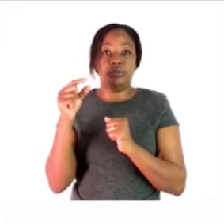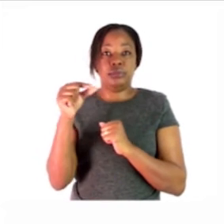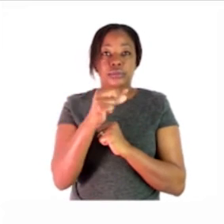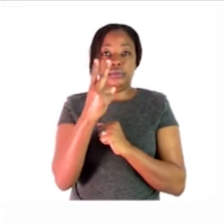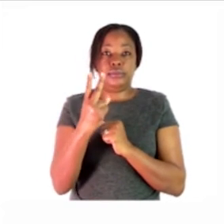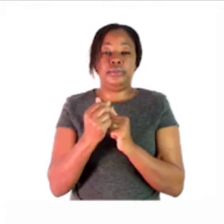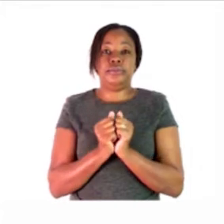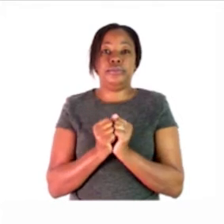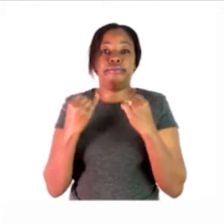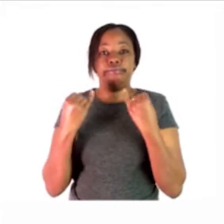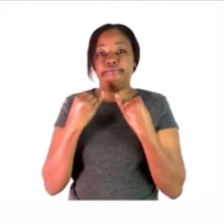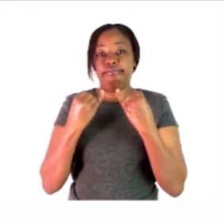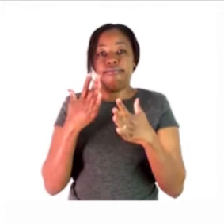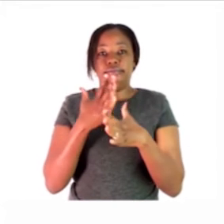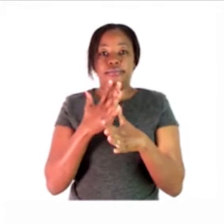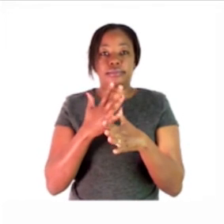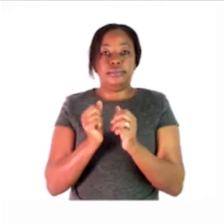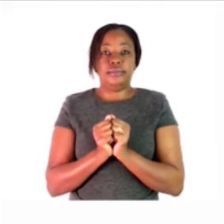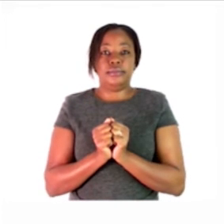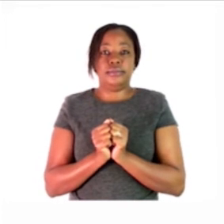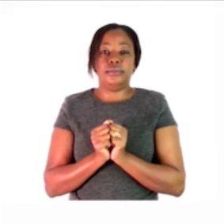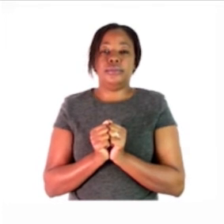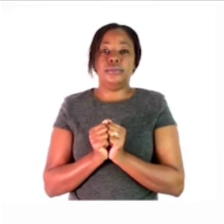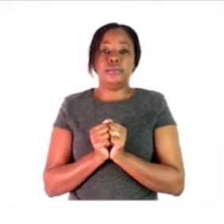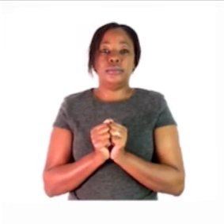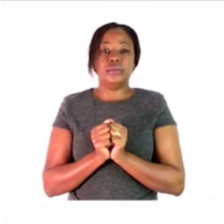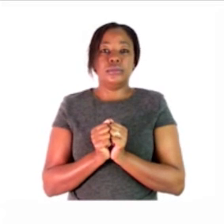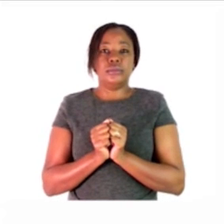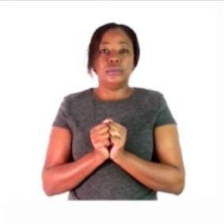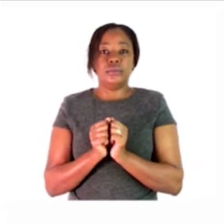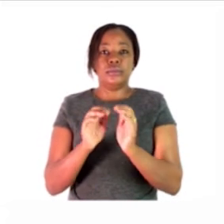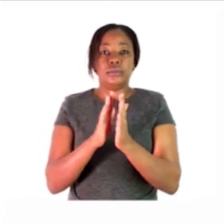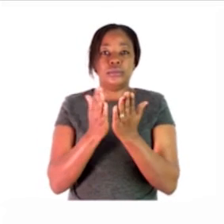that. Now, let's go to page